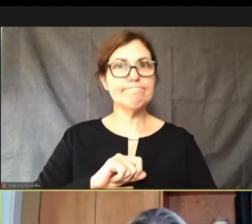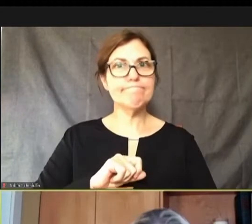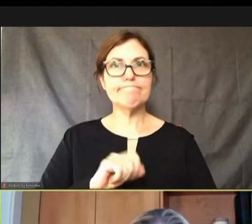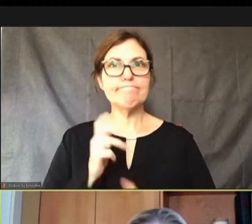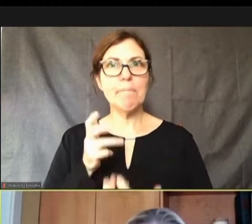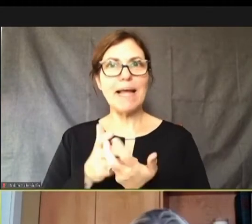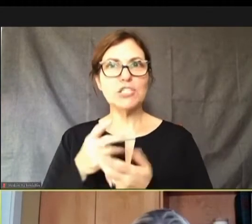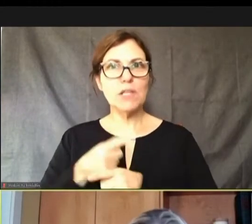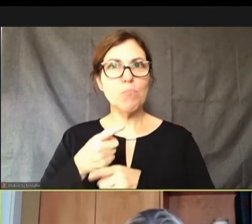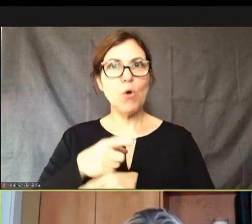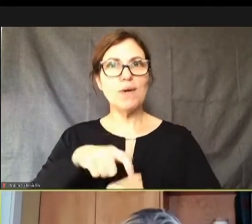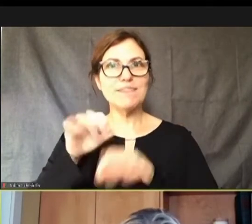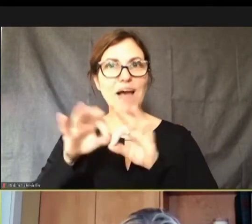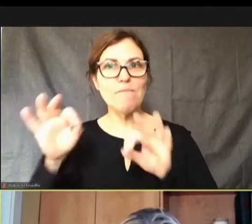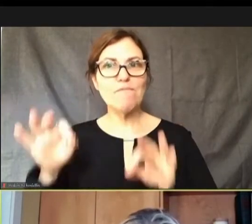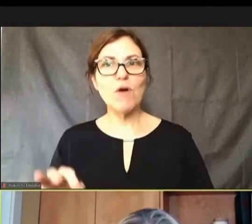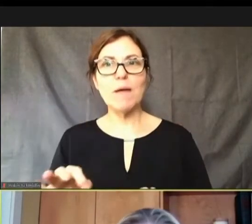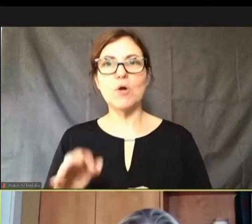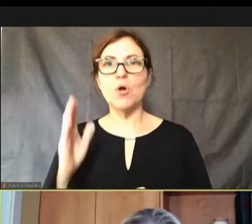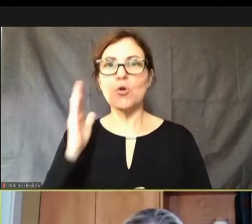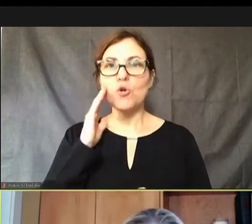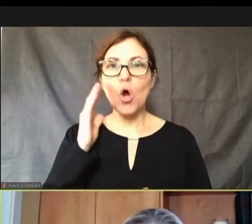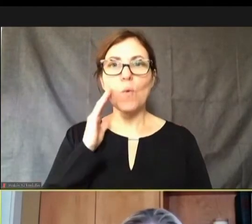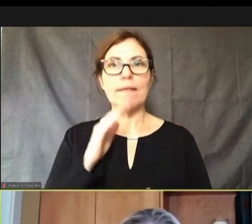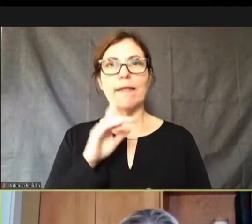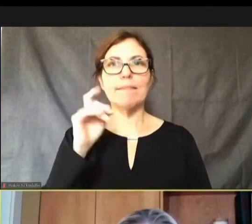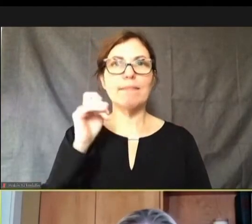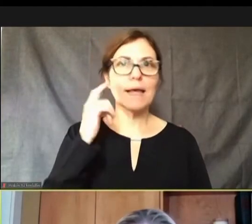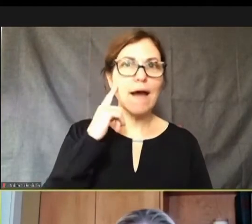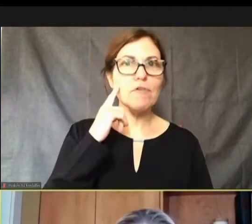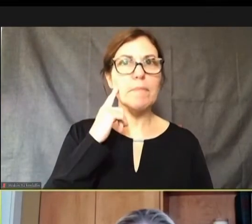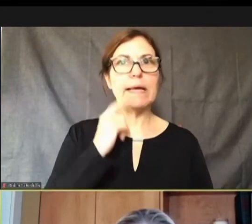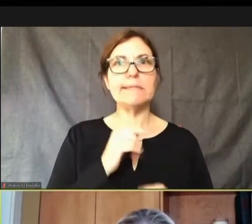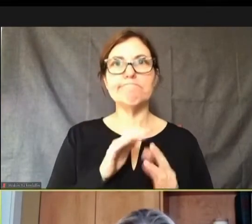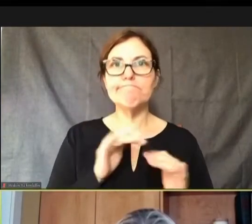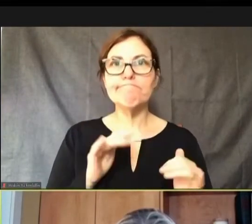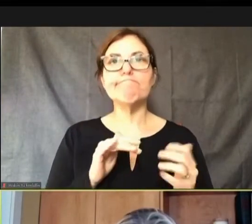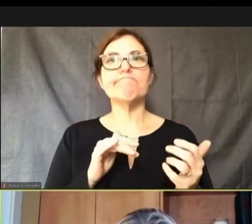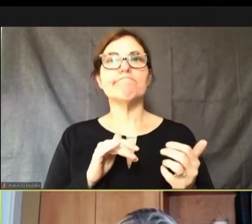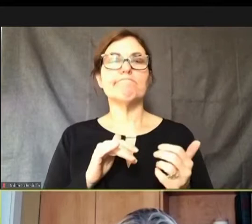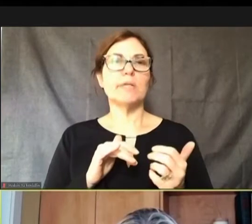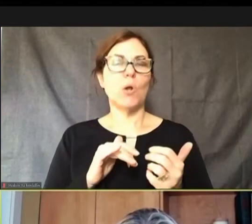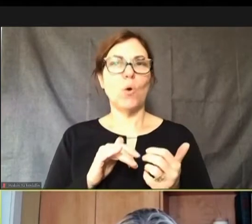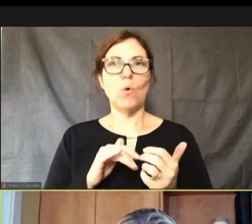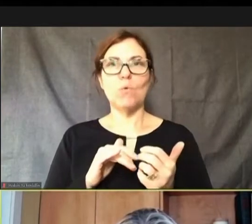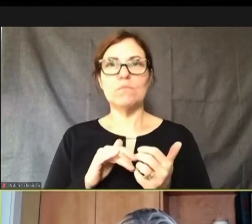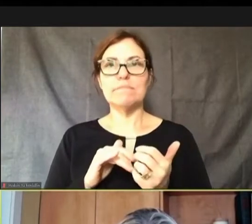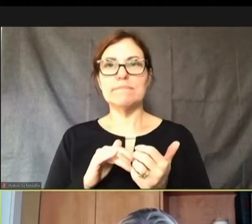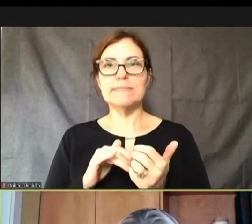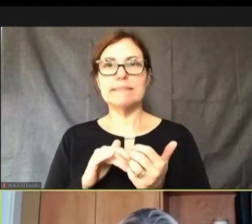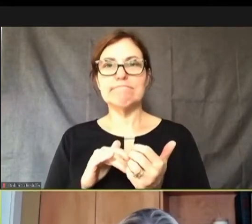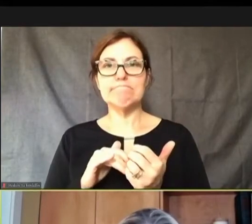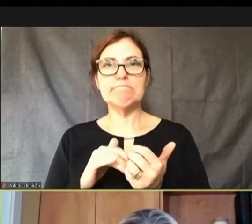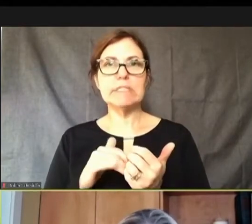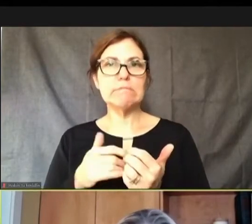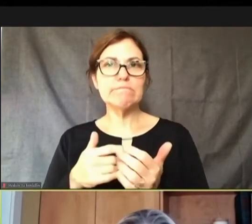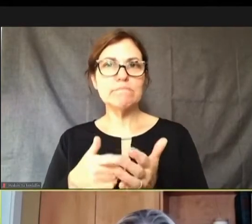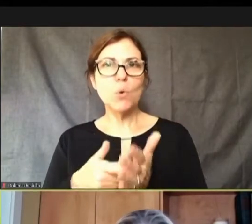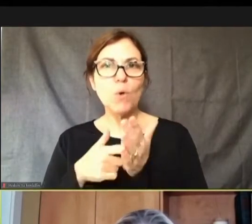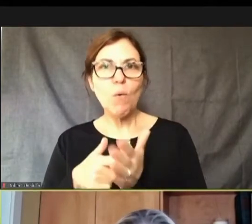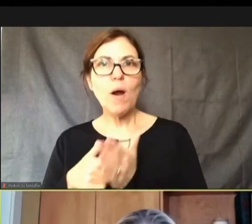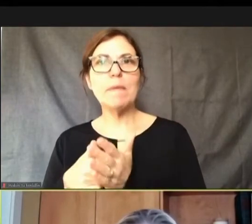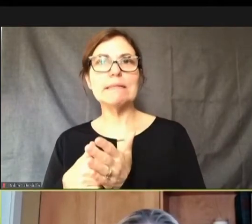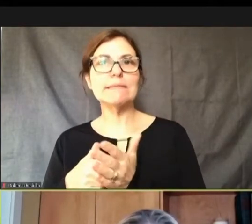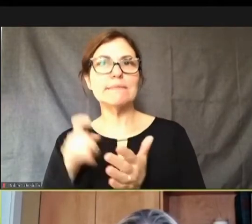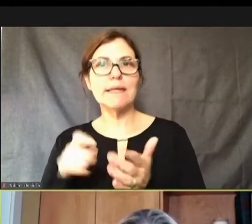and permitting and state permits and all of that, we need to have the contractors and the talent ready to go to do this work. Even more reason why,